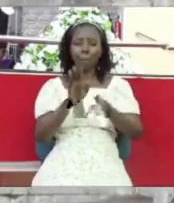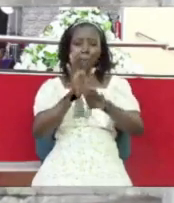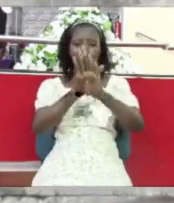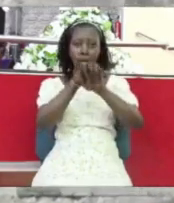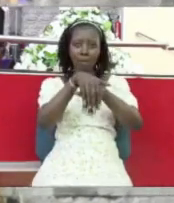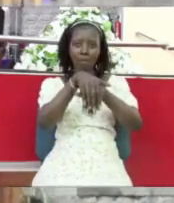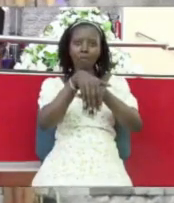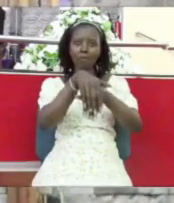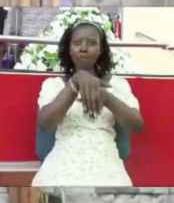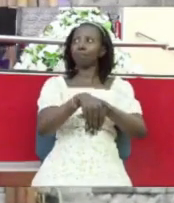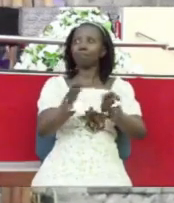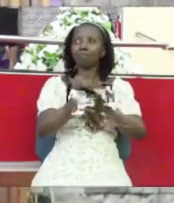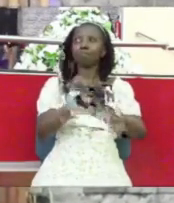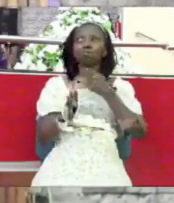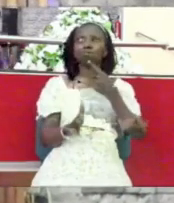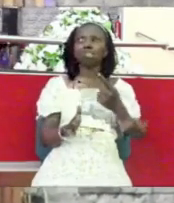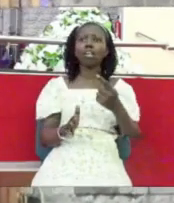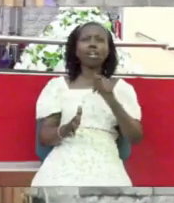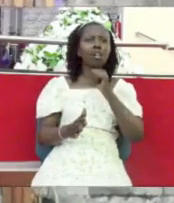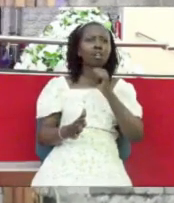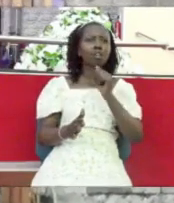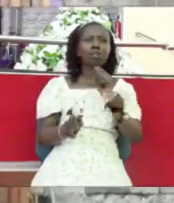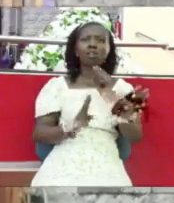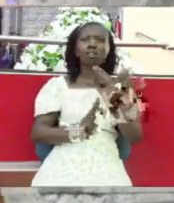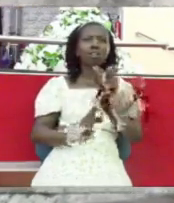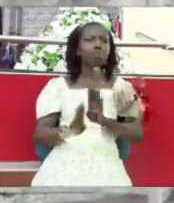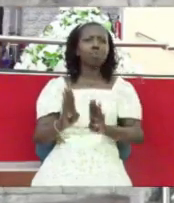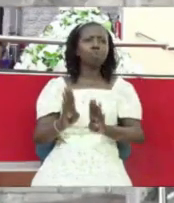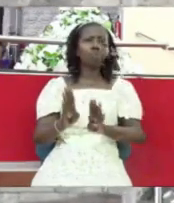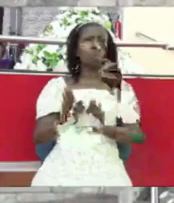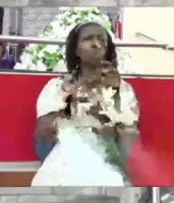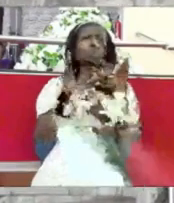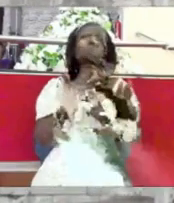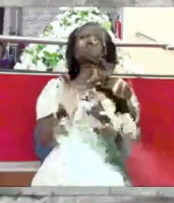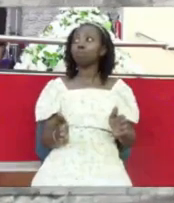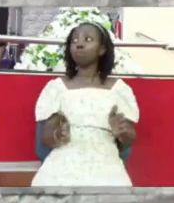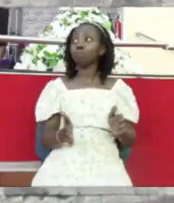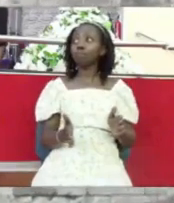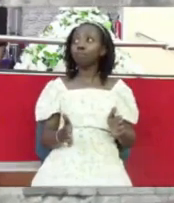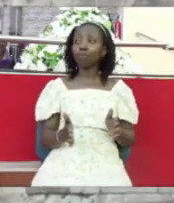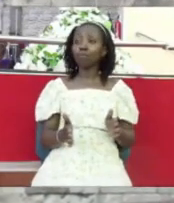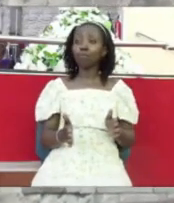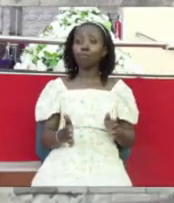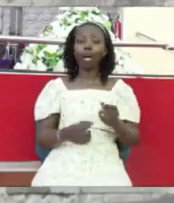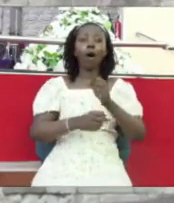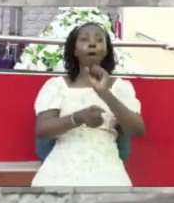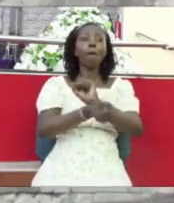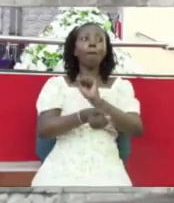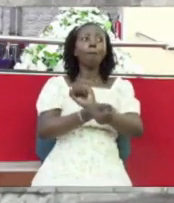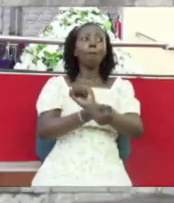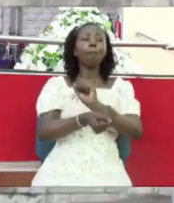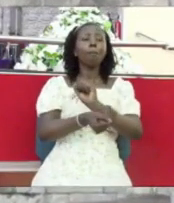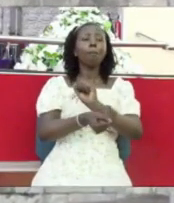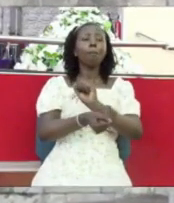And scripture is telling us this is not a behavior of Christians. Na maandiko yanasema hiyo si tabia ambayo ni ya Paul takes time to talk about it.